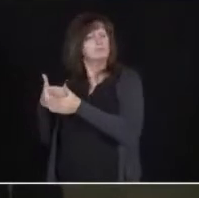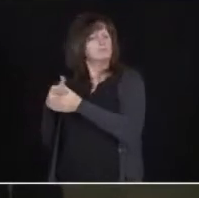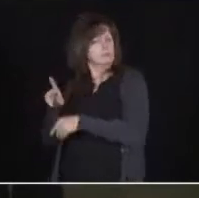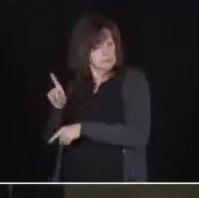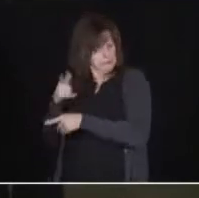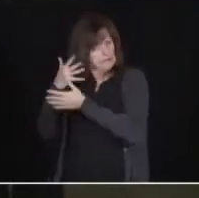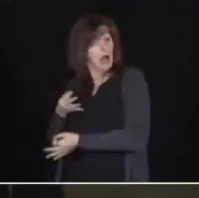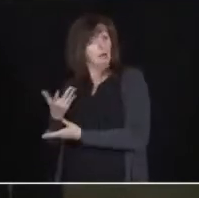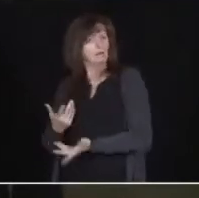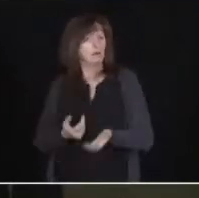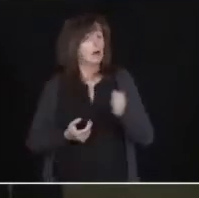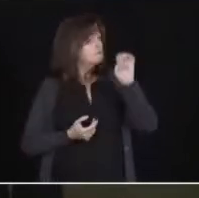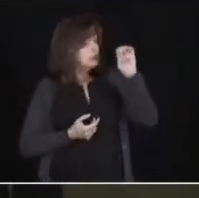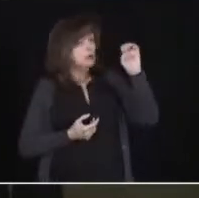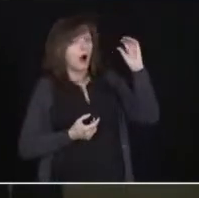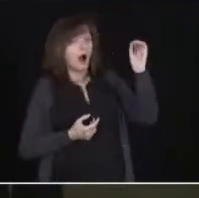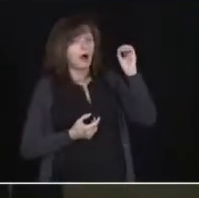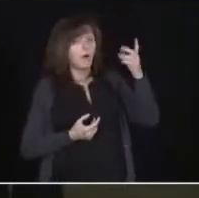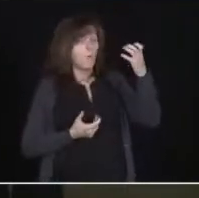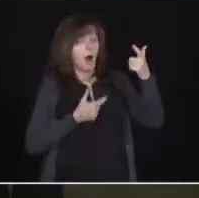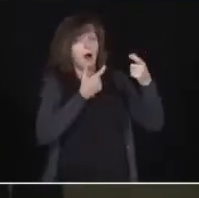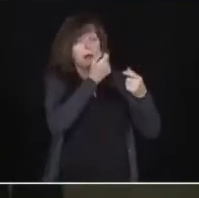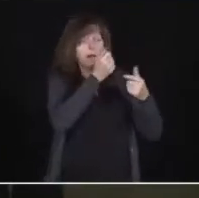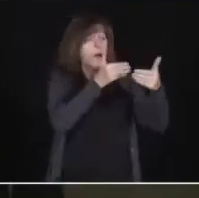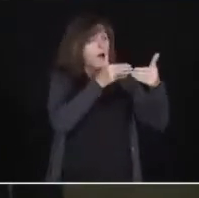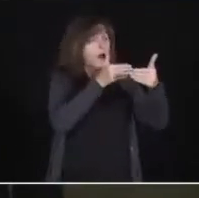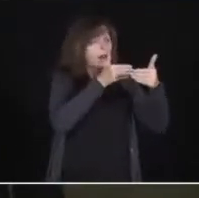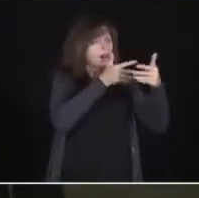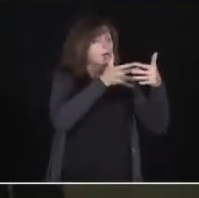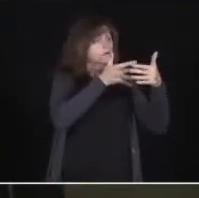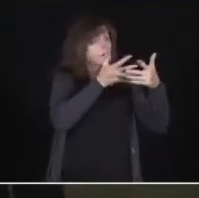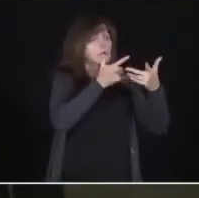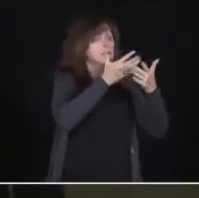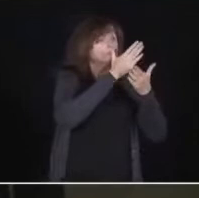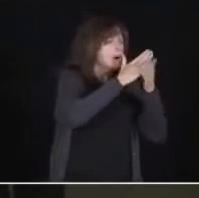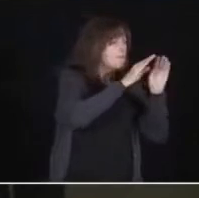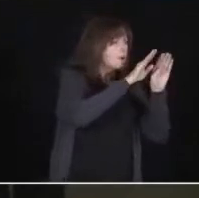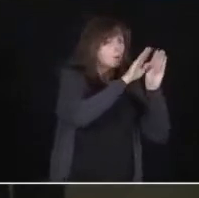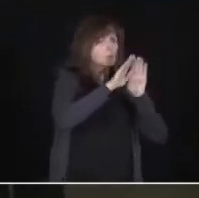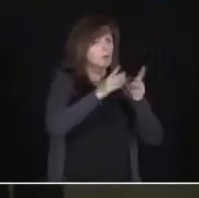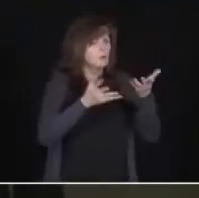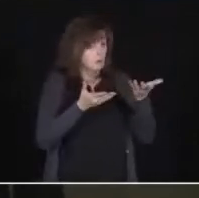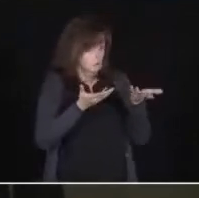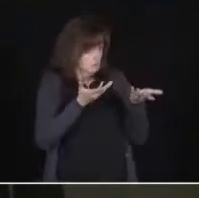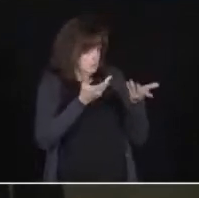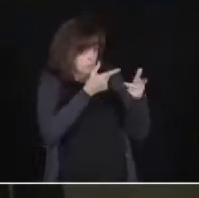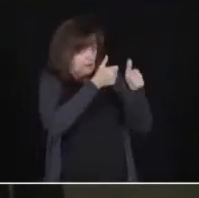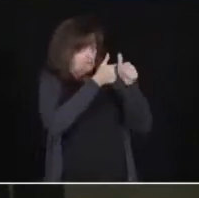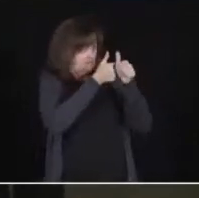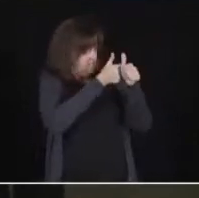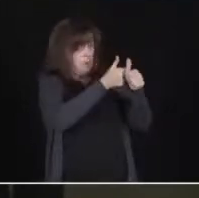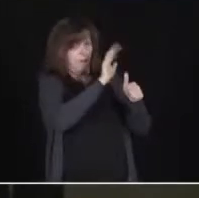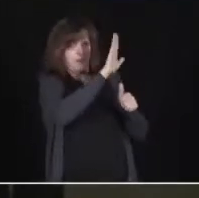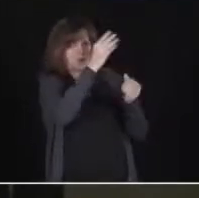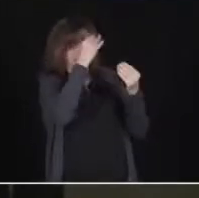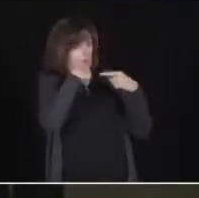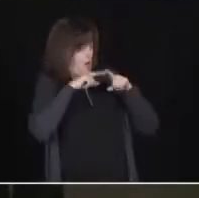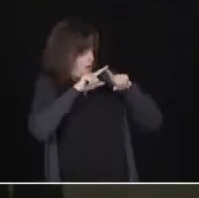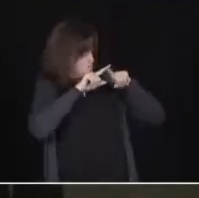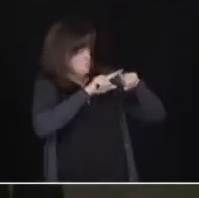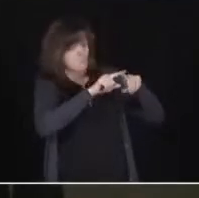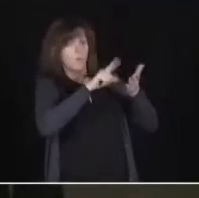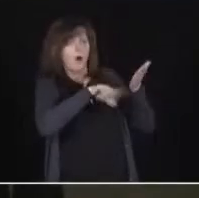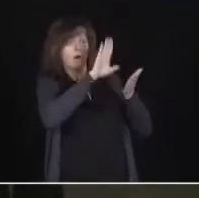modified stage 2, we rely on the information that they have. And by all means, if the chief